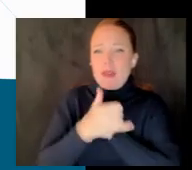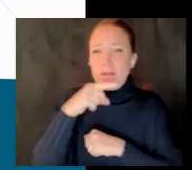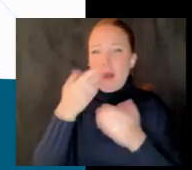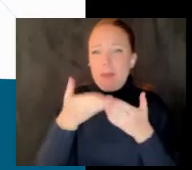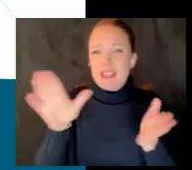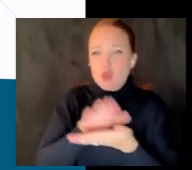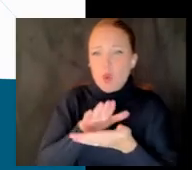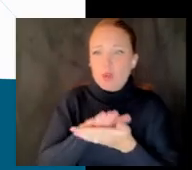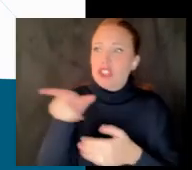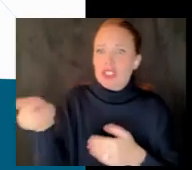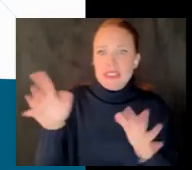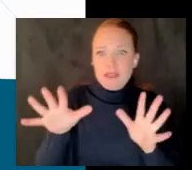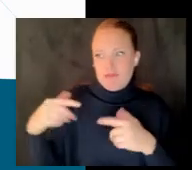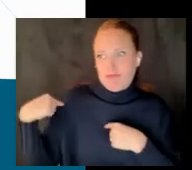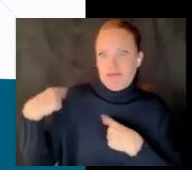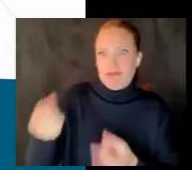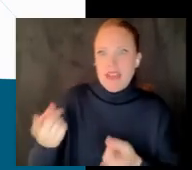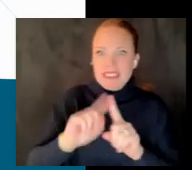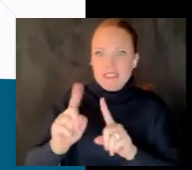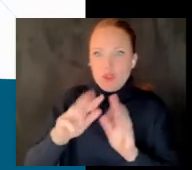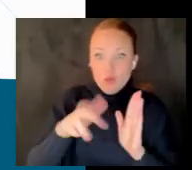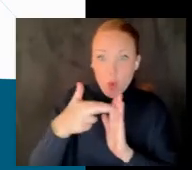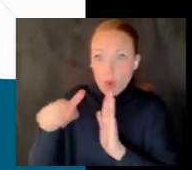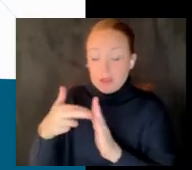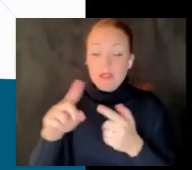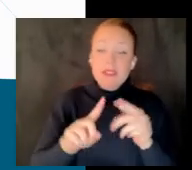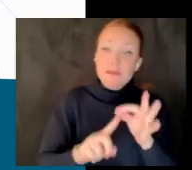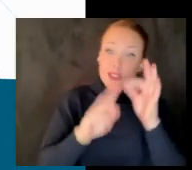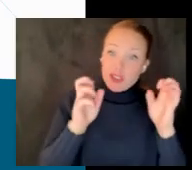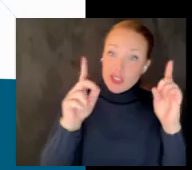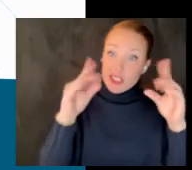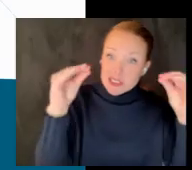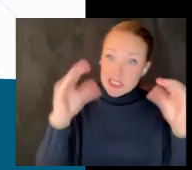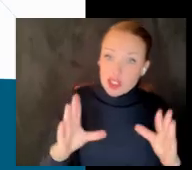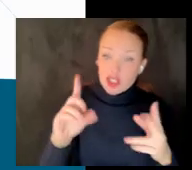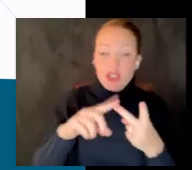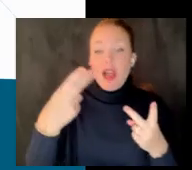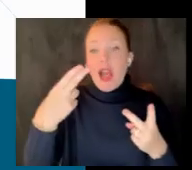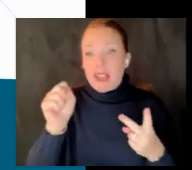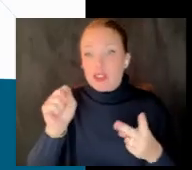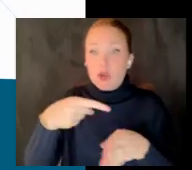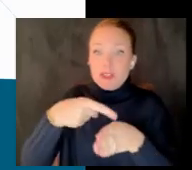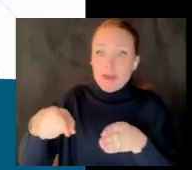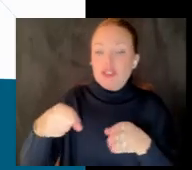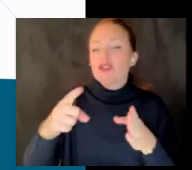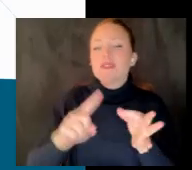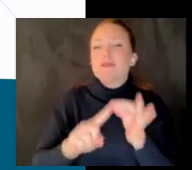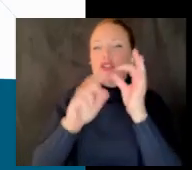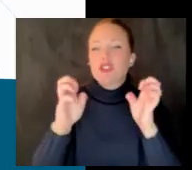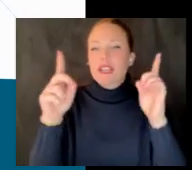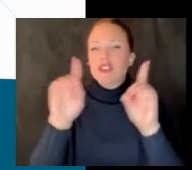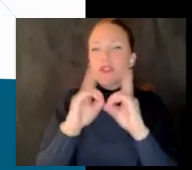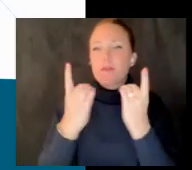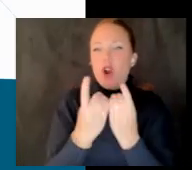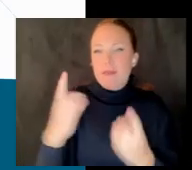held a variety of positions, including special education teacher, high school special education department chair, and